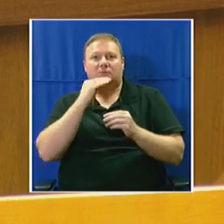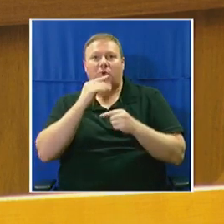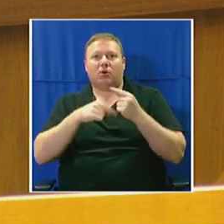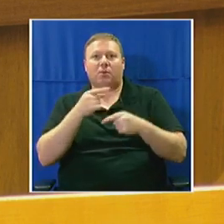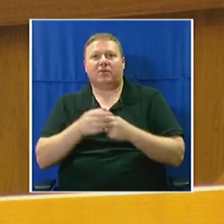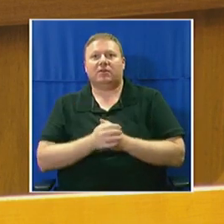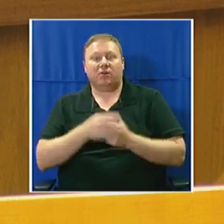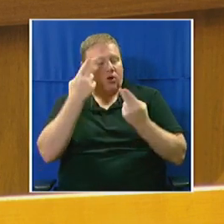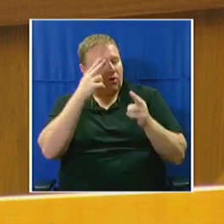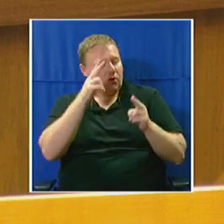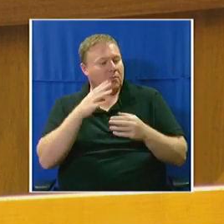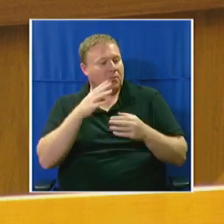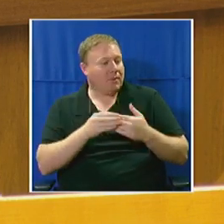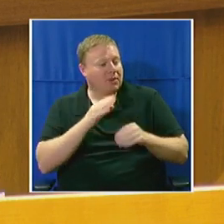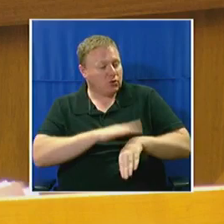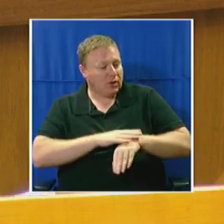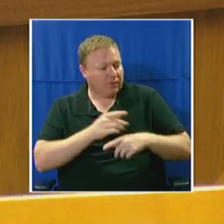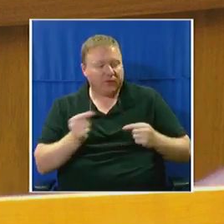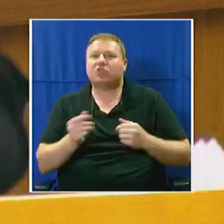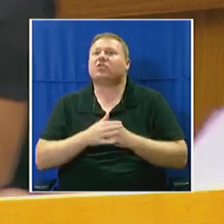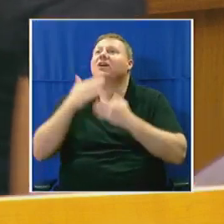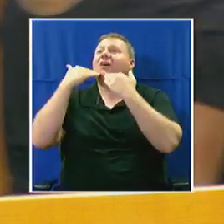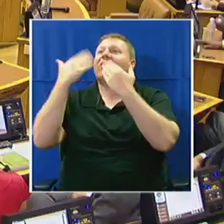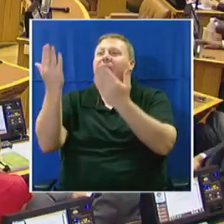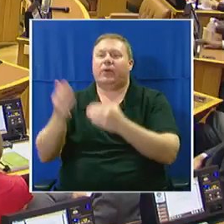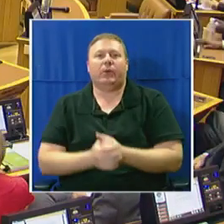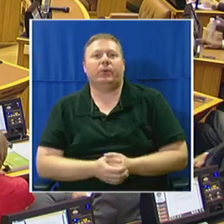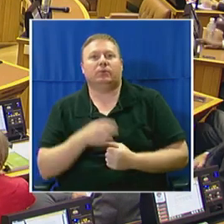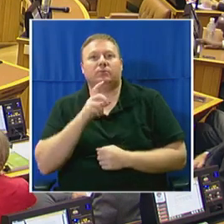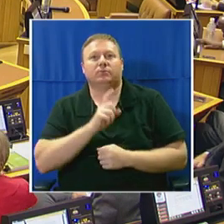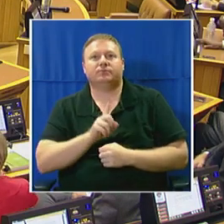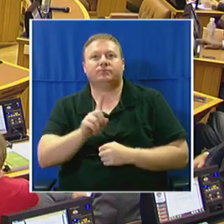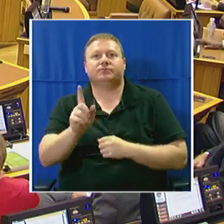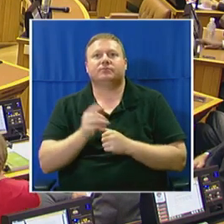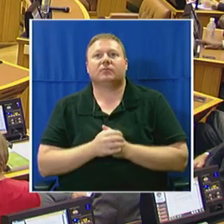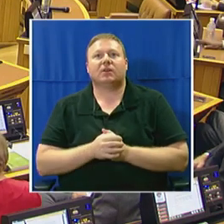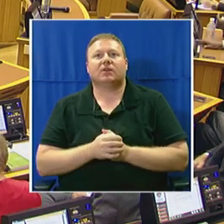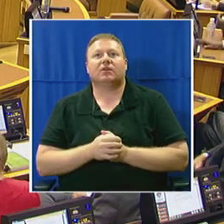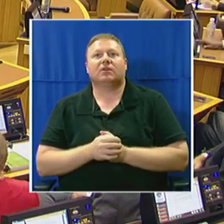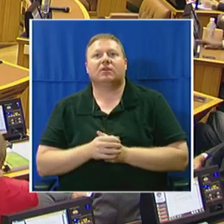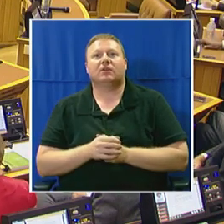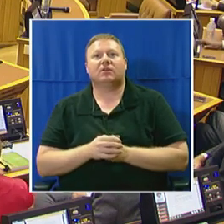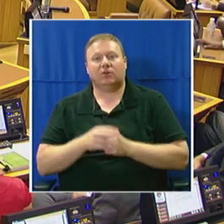and femicide I thank you honorable